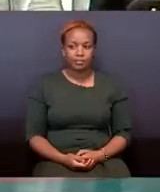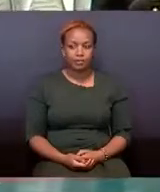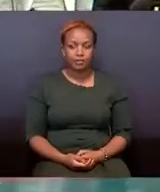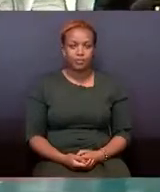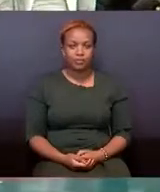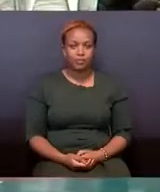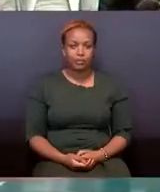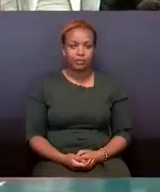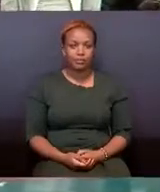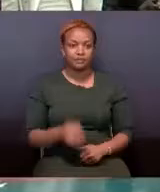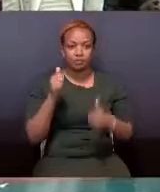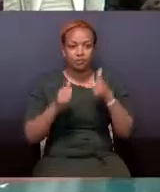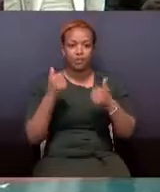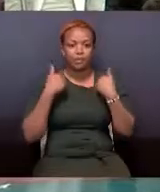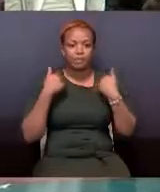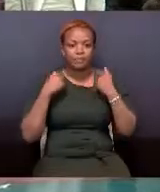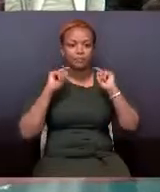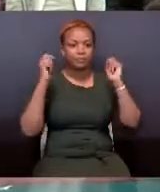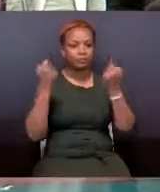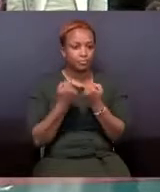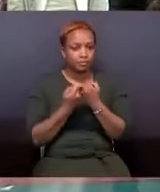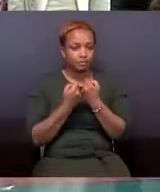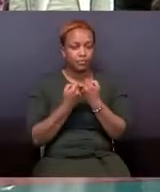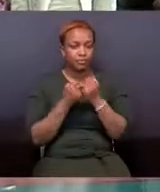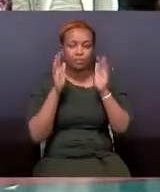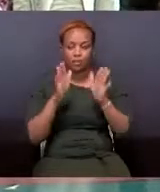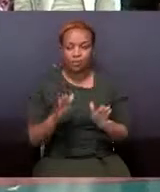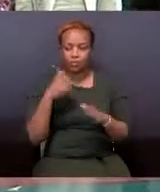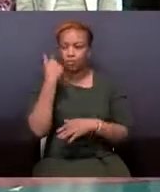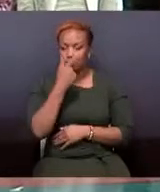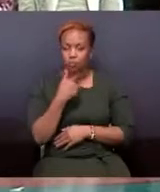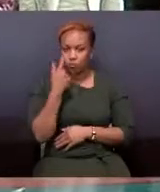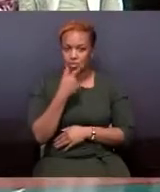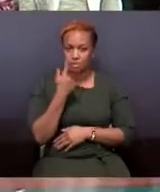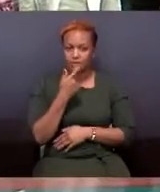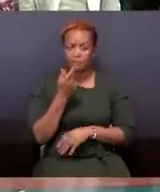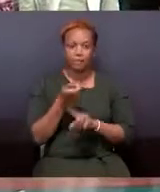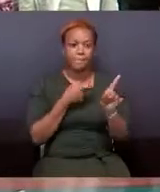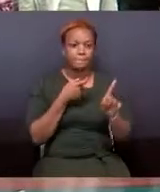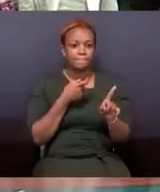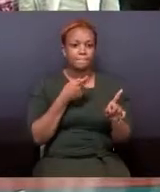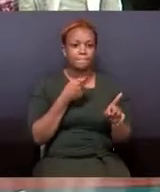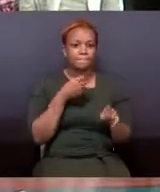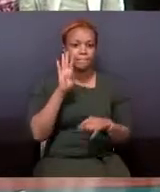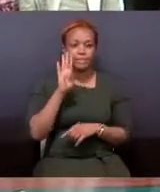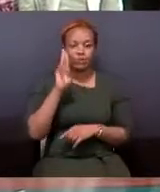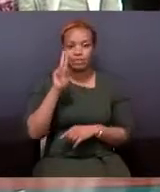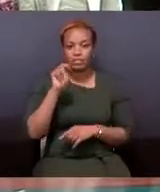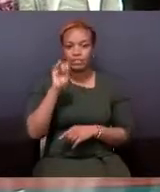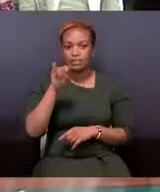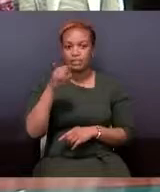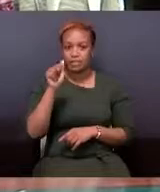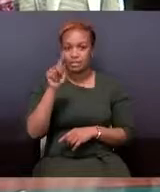team behind the team. Yes. And someone also who leads us. And there's a young